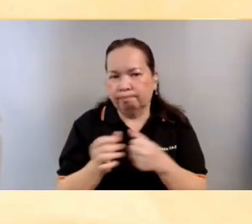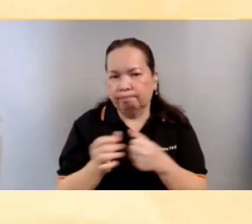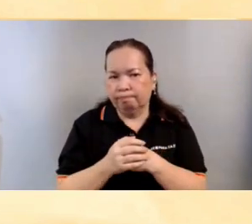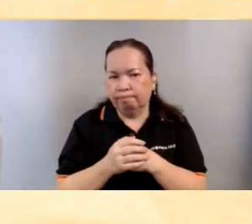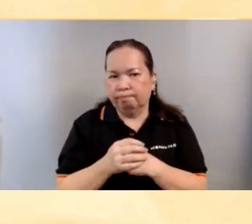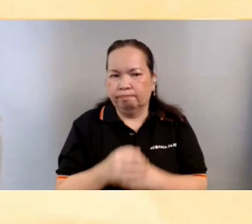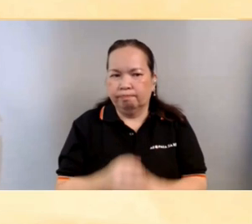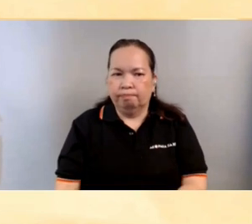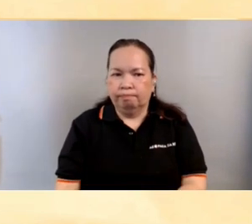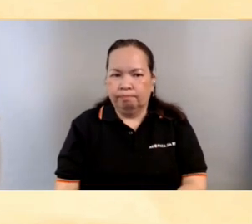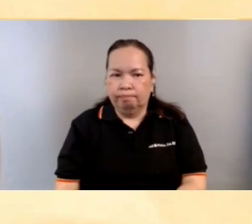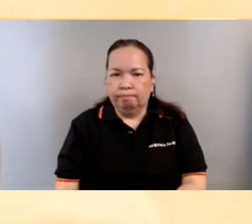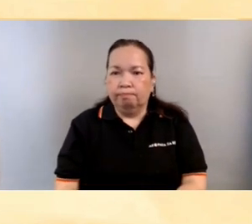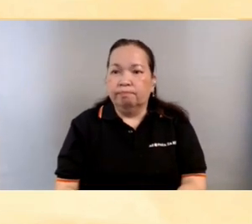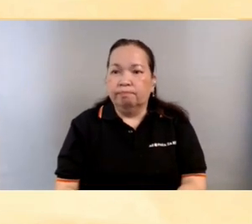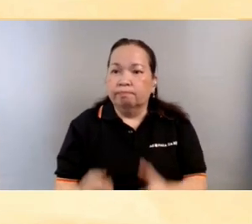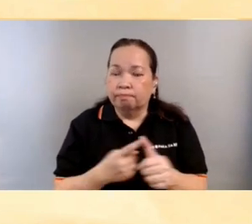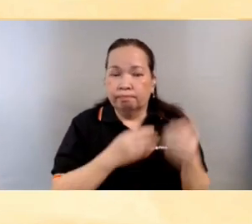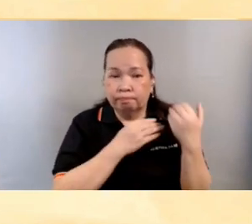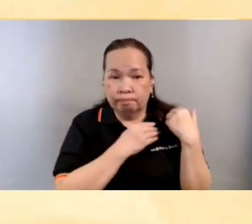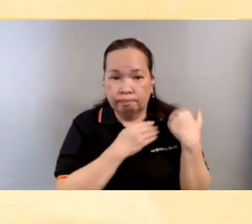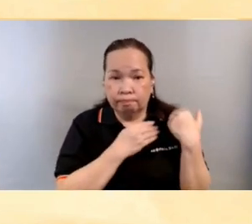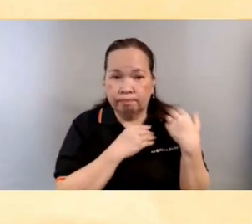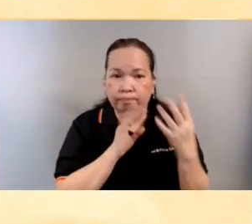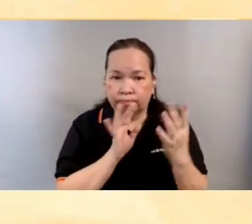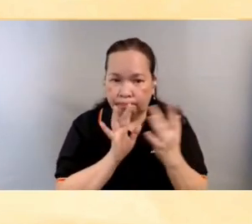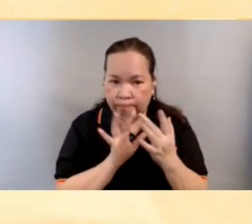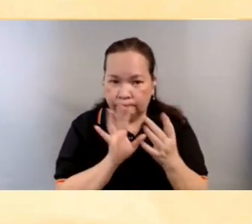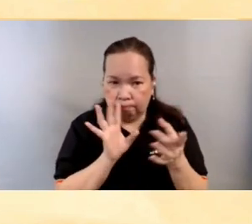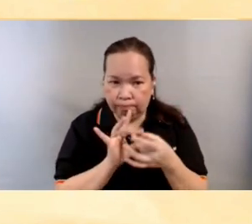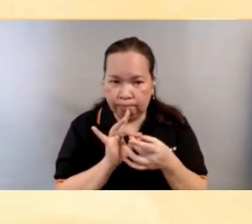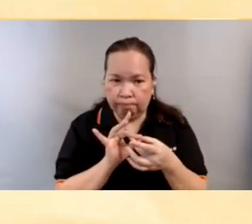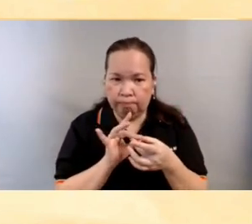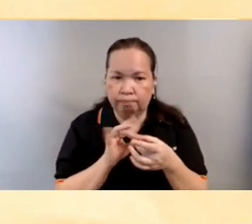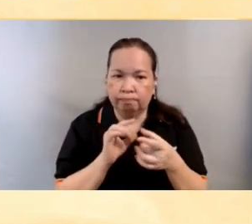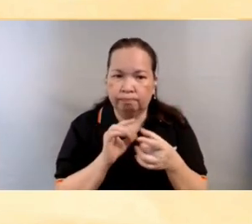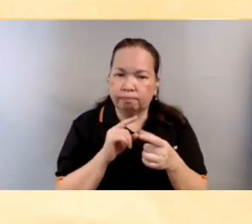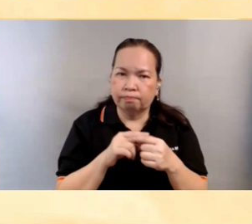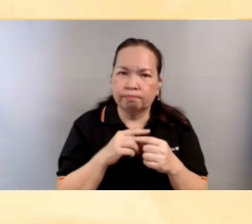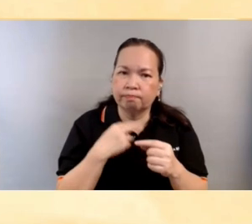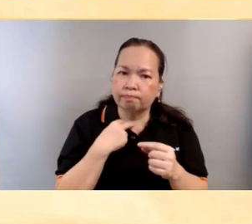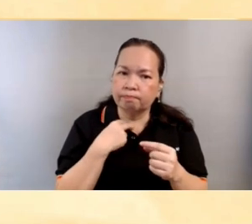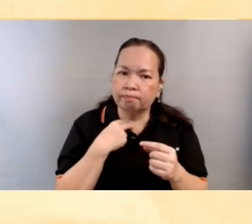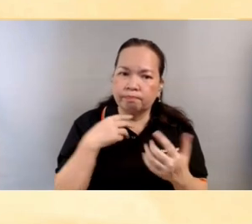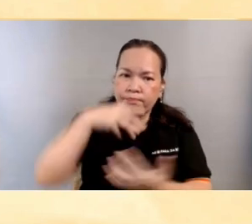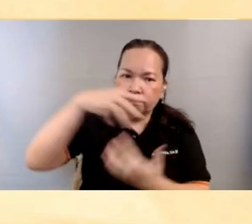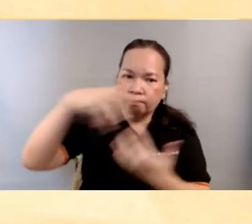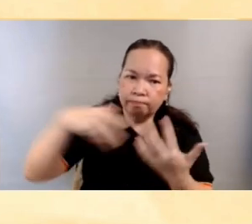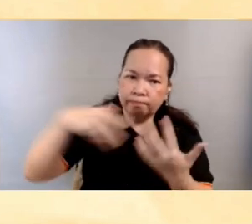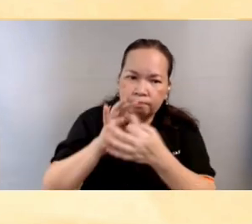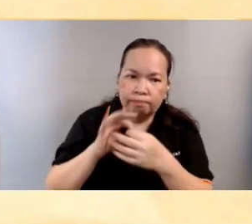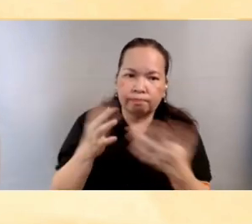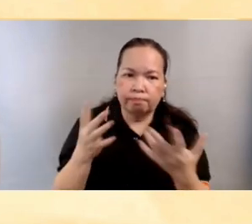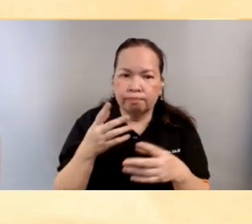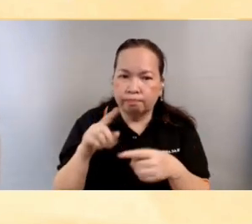connected. So your first task is to connect, okay? And having trouble with interpersonal relationships, like keeping friends, partners,